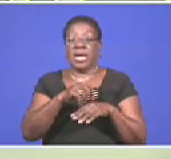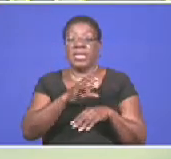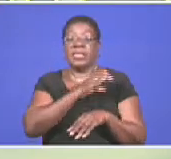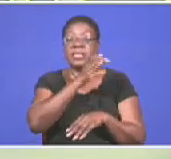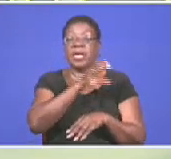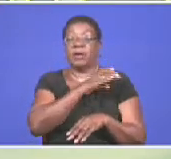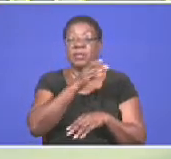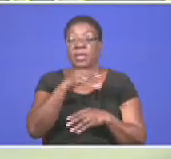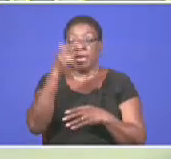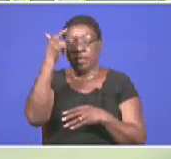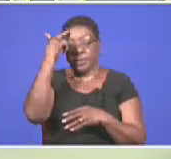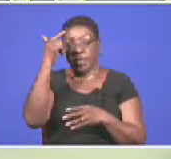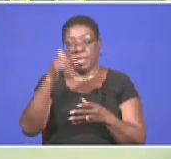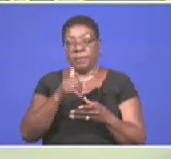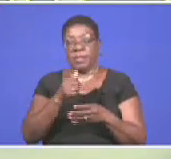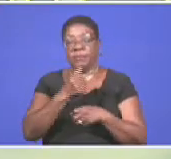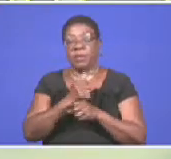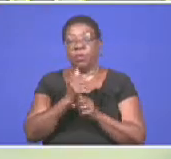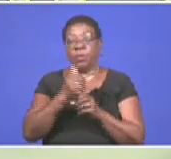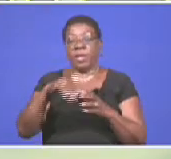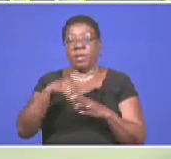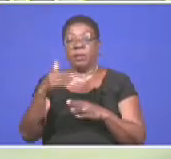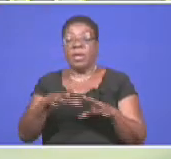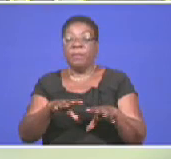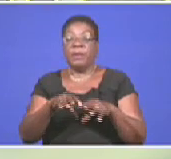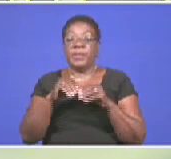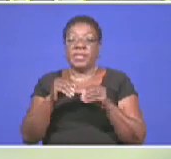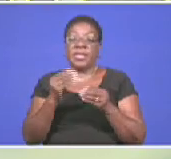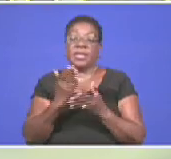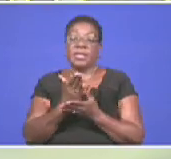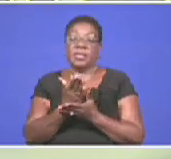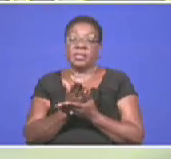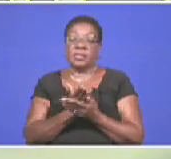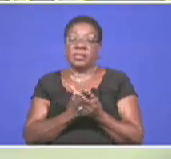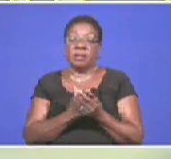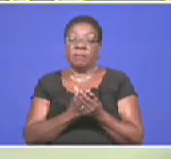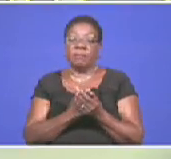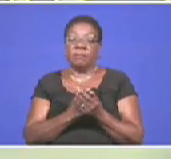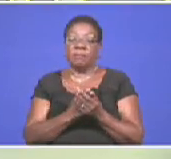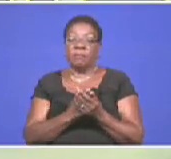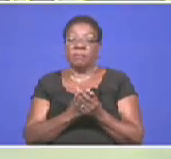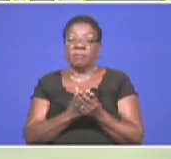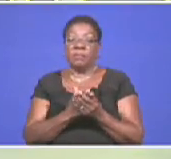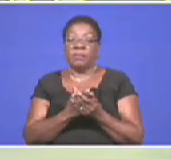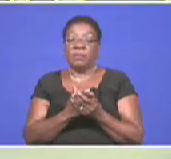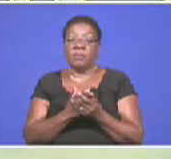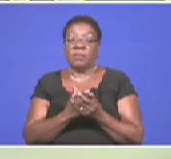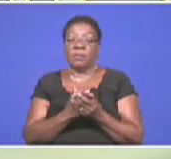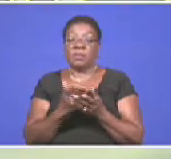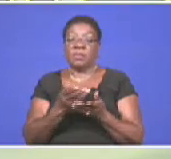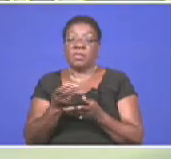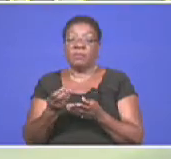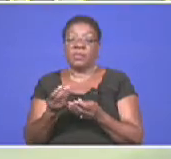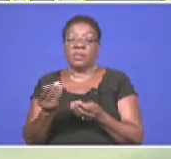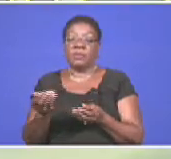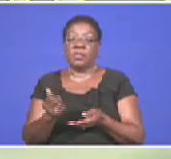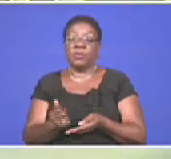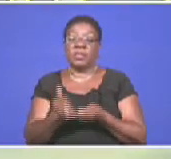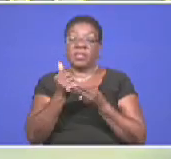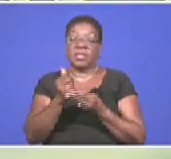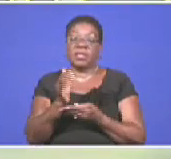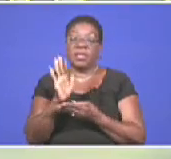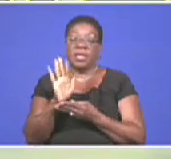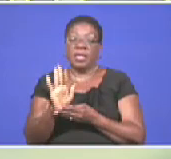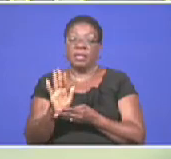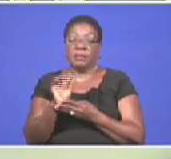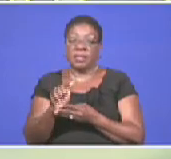been, in his work code, might have been taking some, I would say, some substance to assist himself, but not